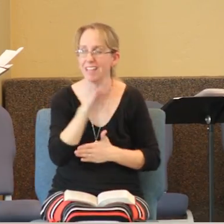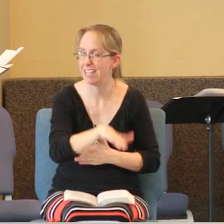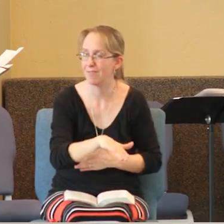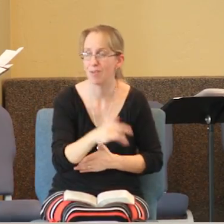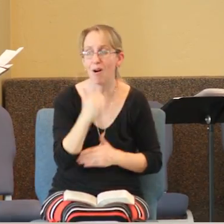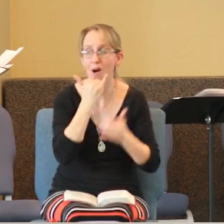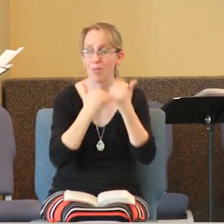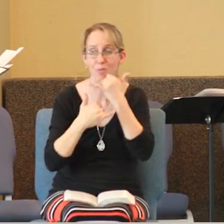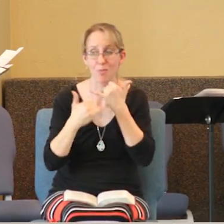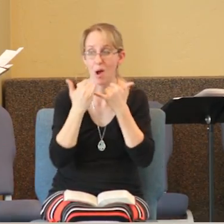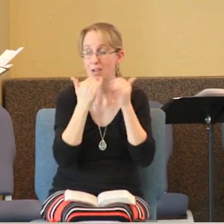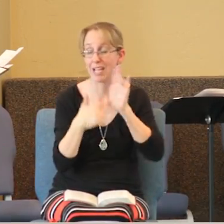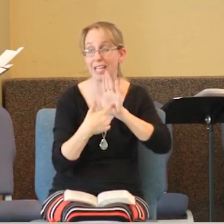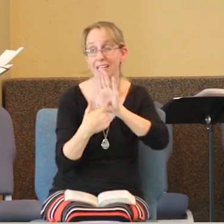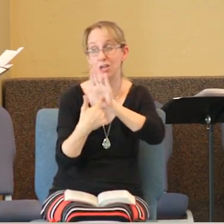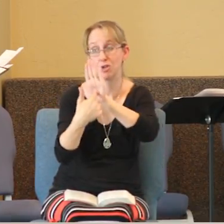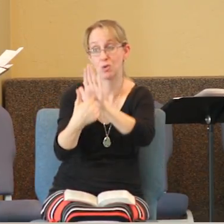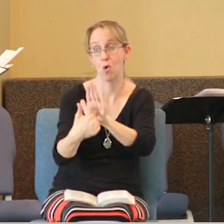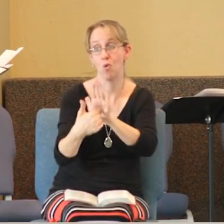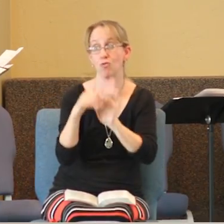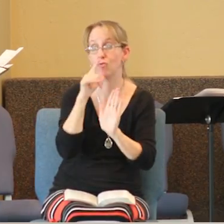And it shows things for what it really is.